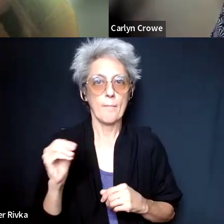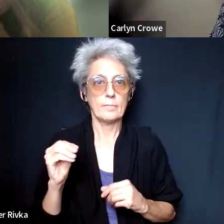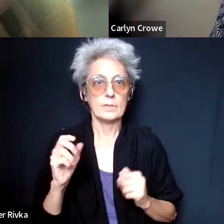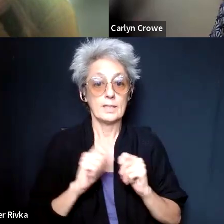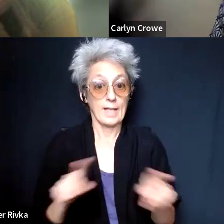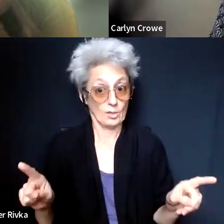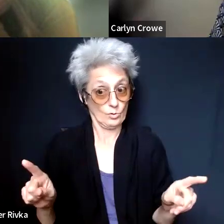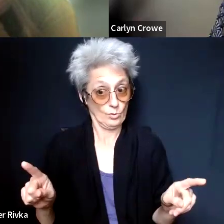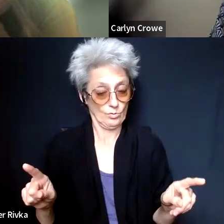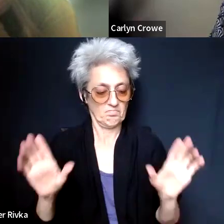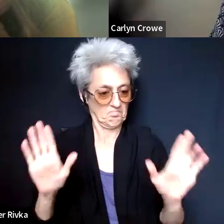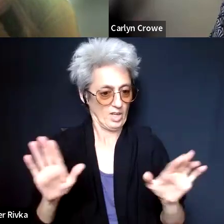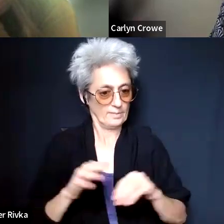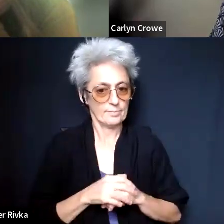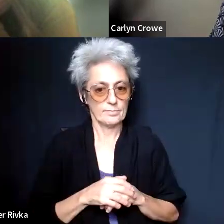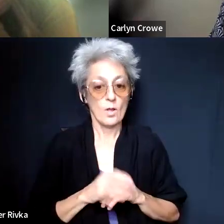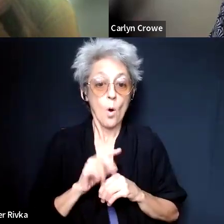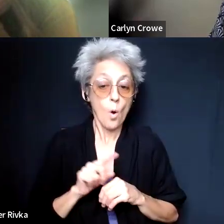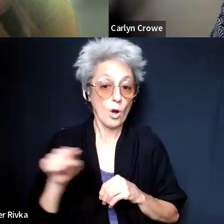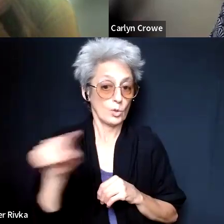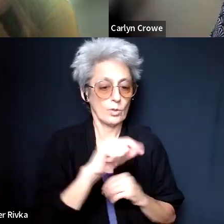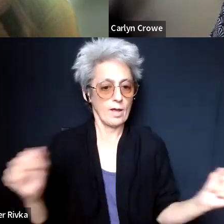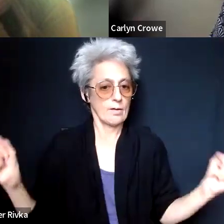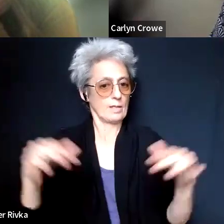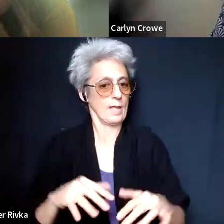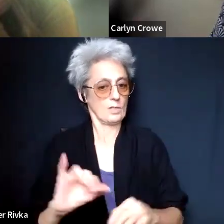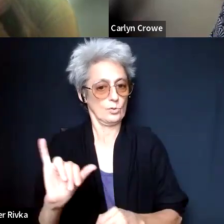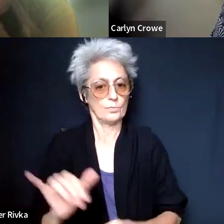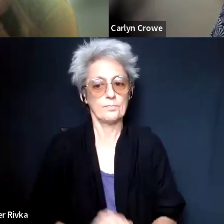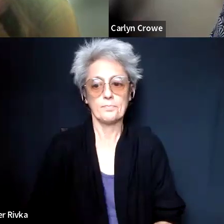be awesome. Or you're invited to attend those also.